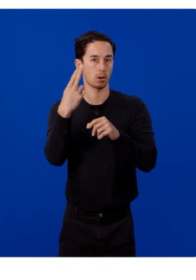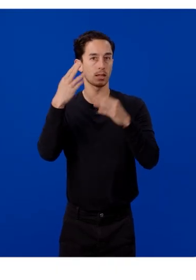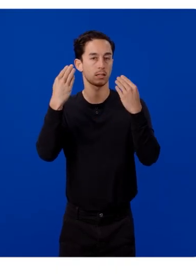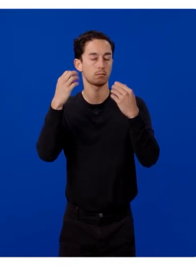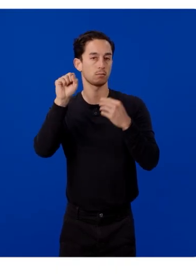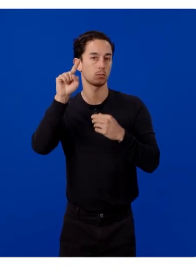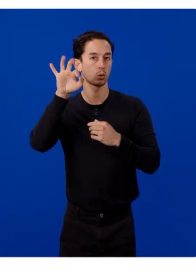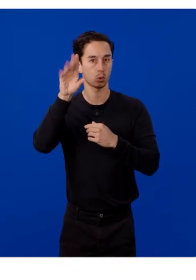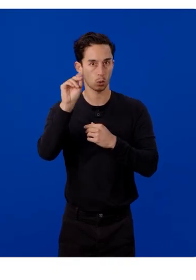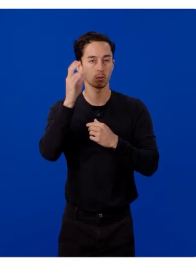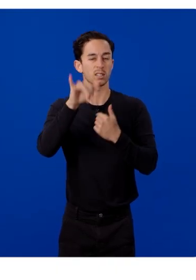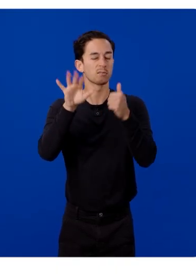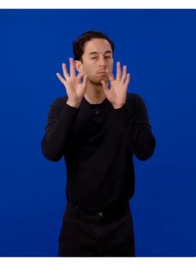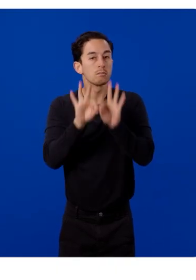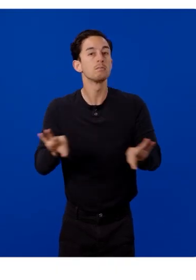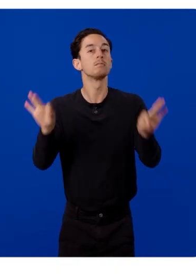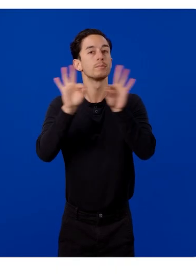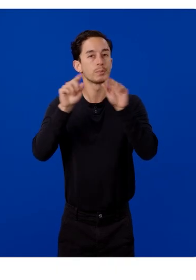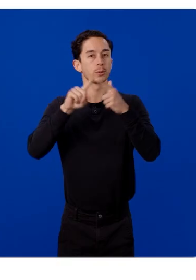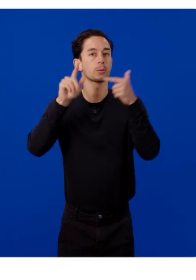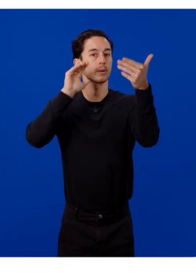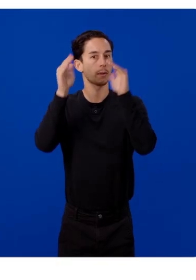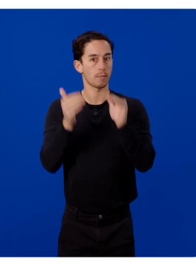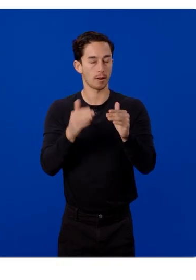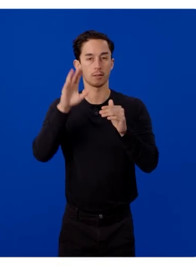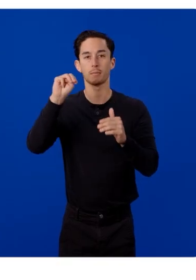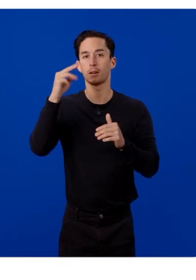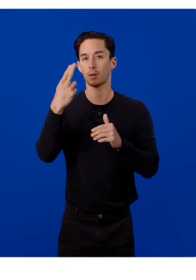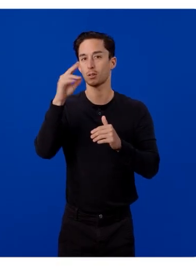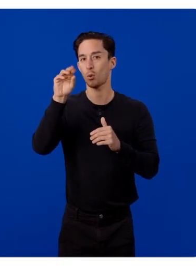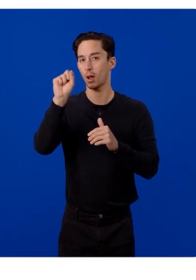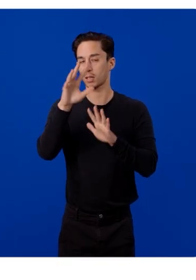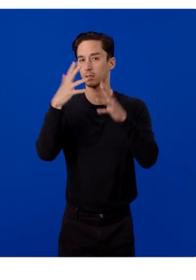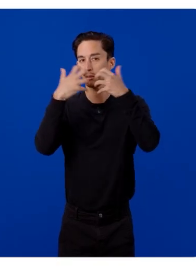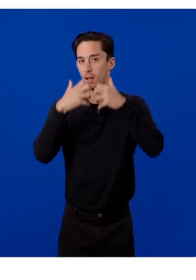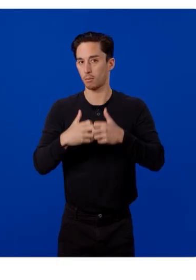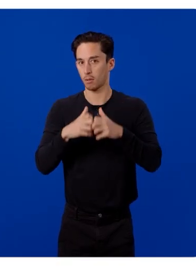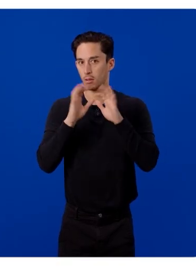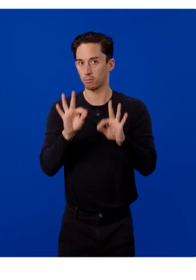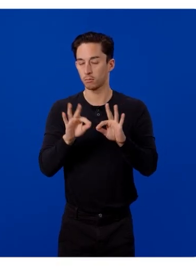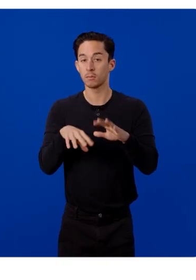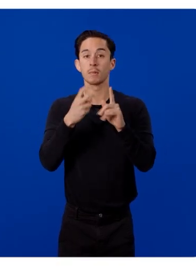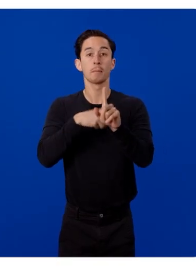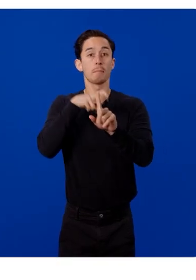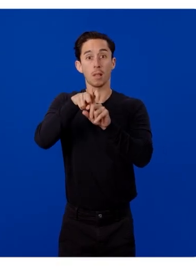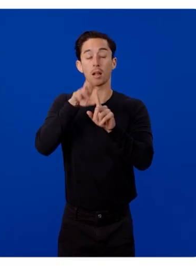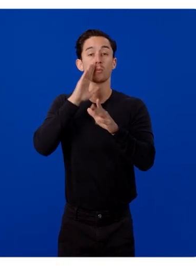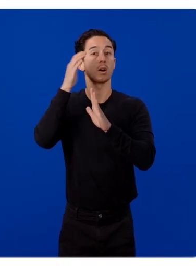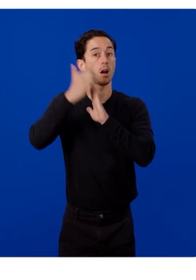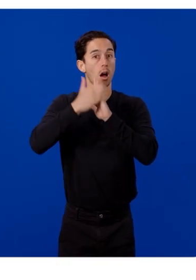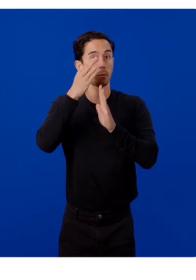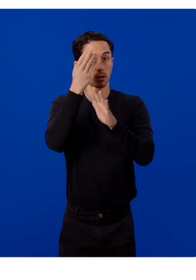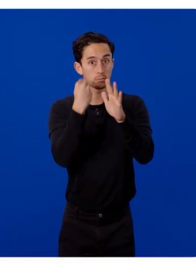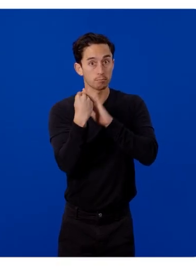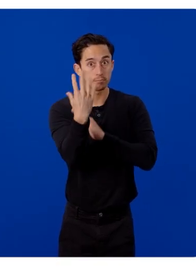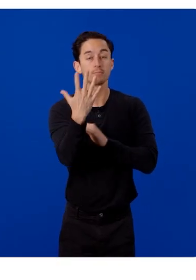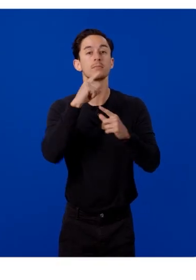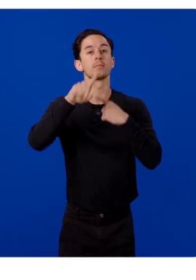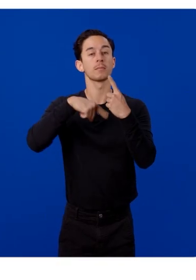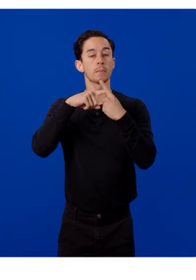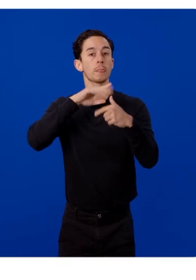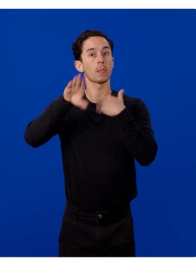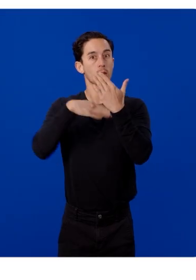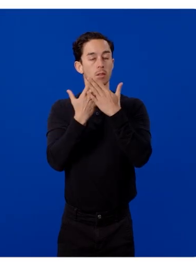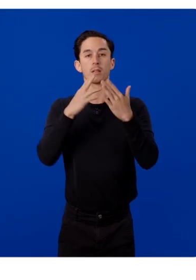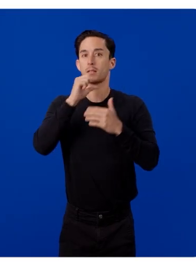to be essential to make this project compatible with Meta Horizon OS. The plugin will automatically notify you about all the